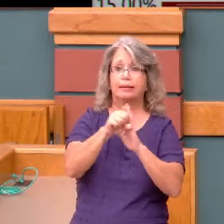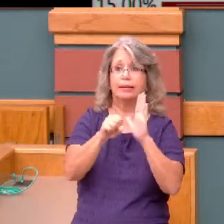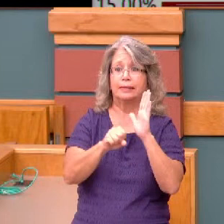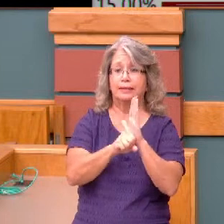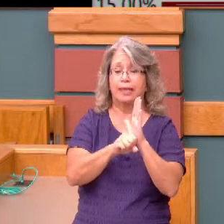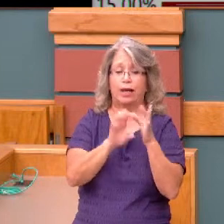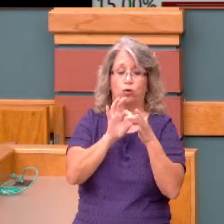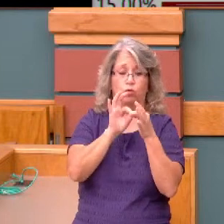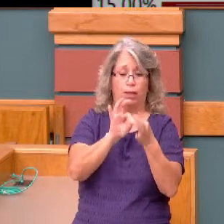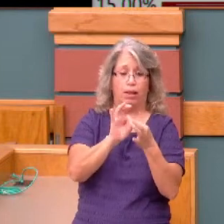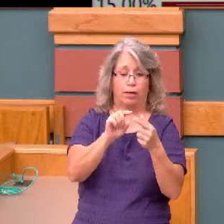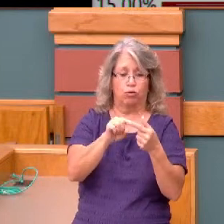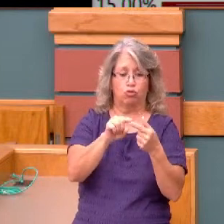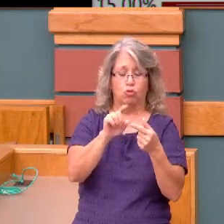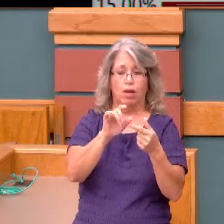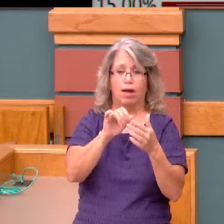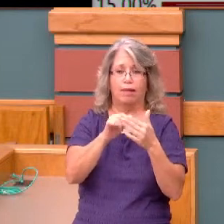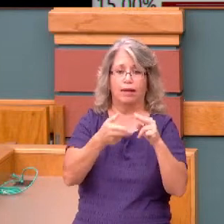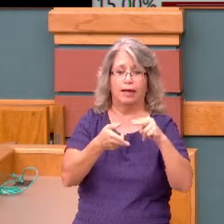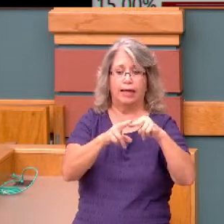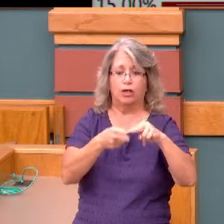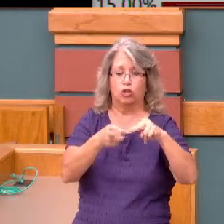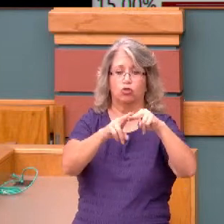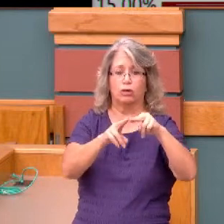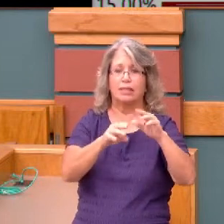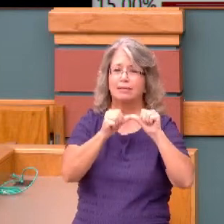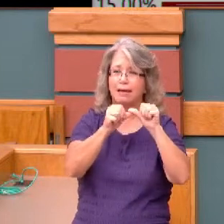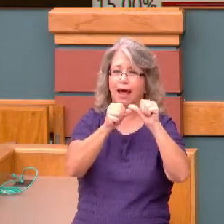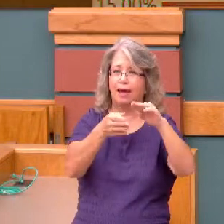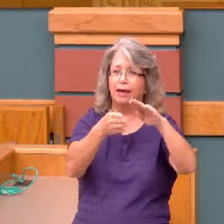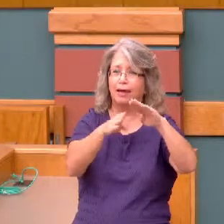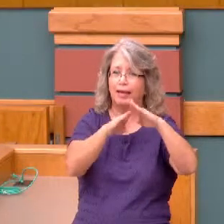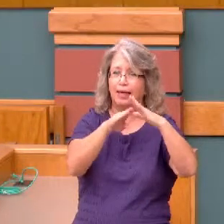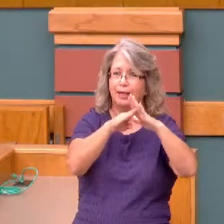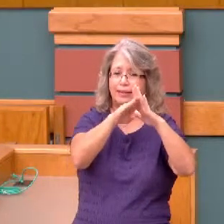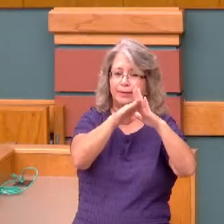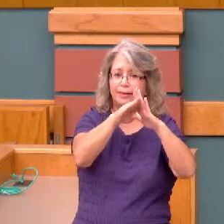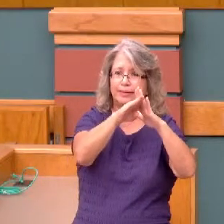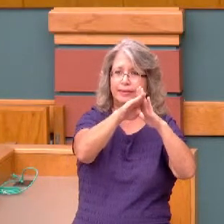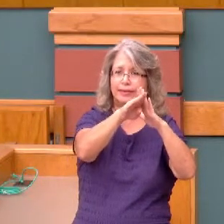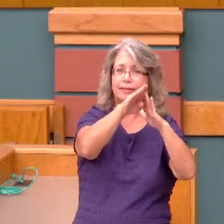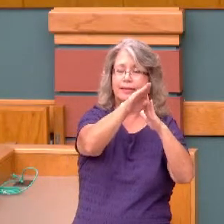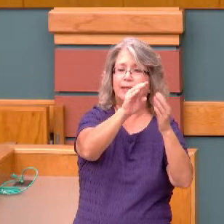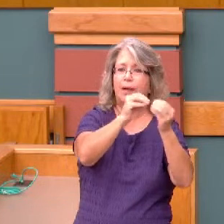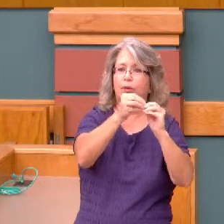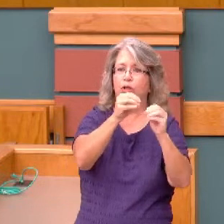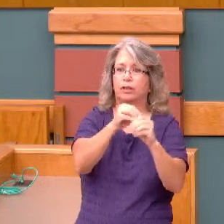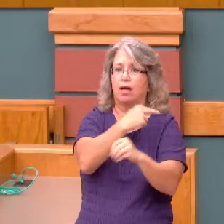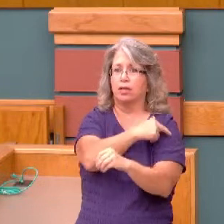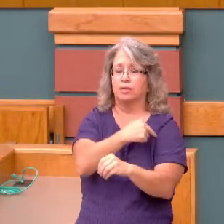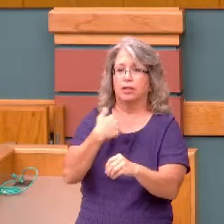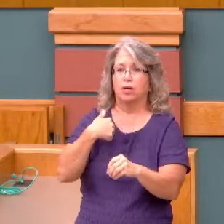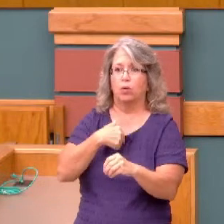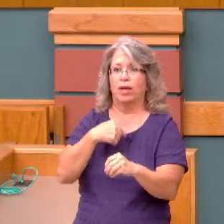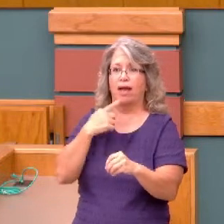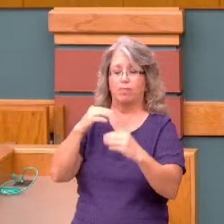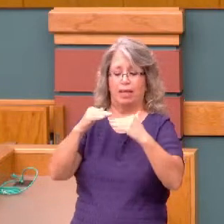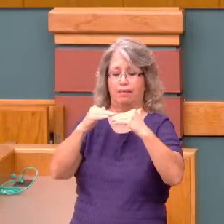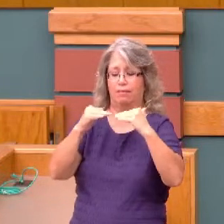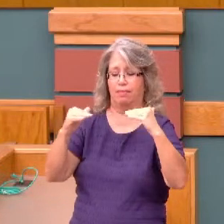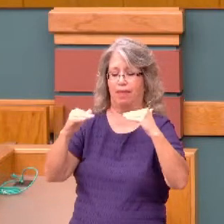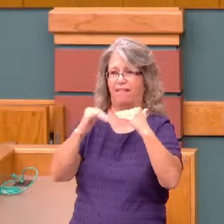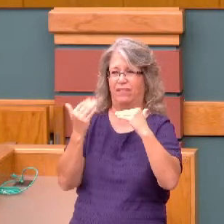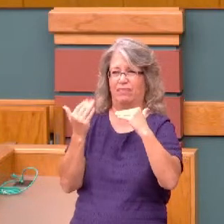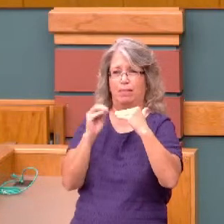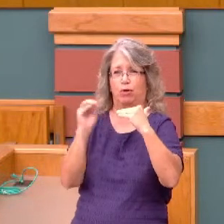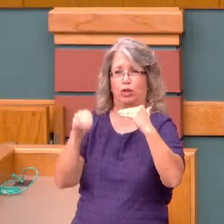hospitalizations, steady for over 11 days now. We have been above that 15% mark, and